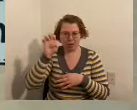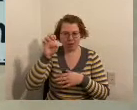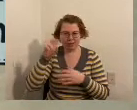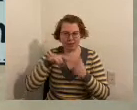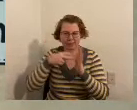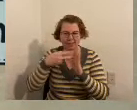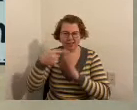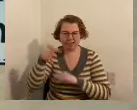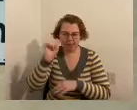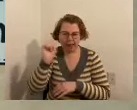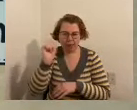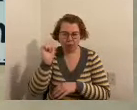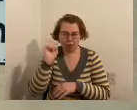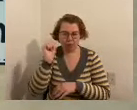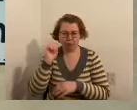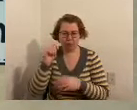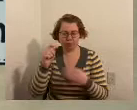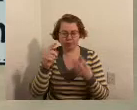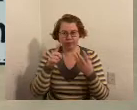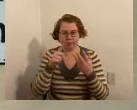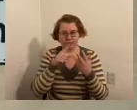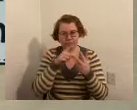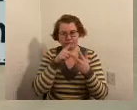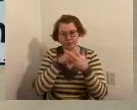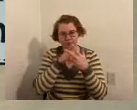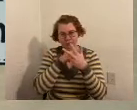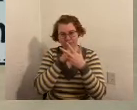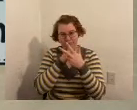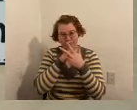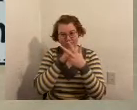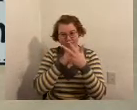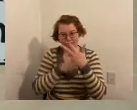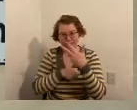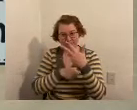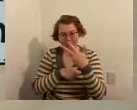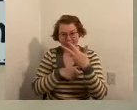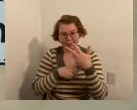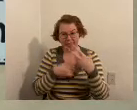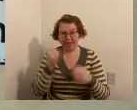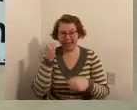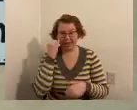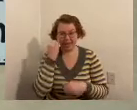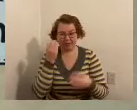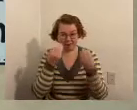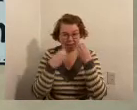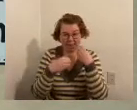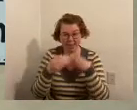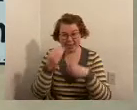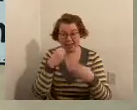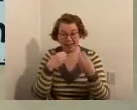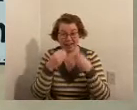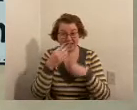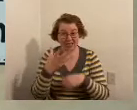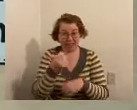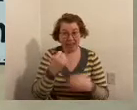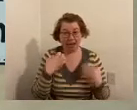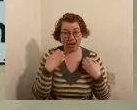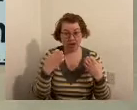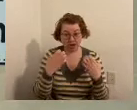bathroom. You got to think, if they're eating to get energy, then the food goes through